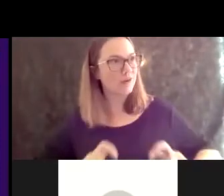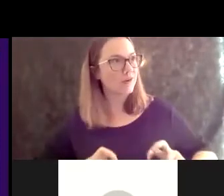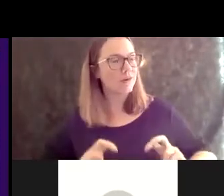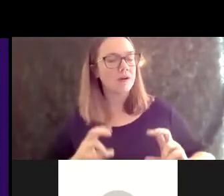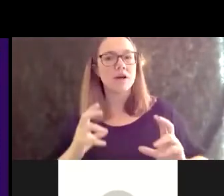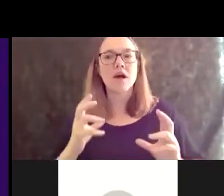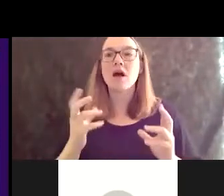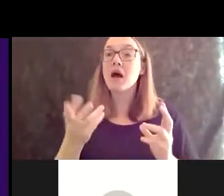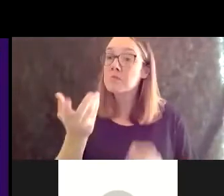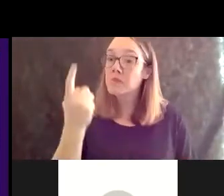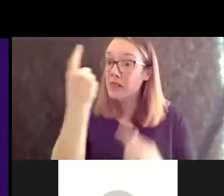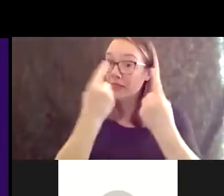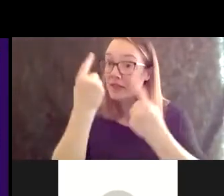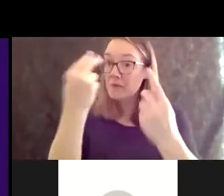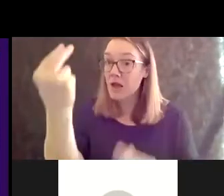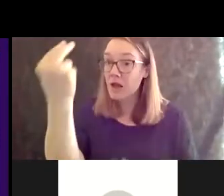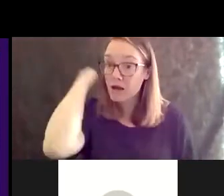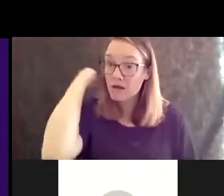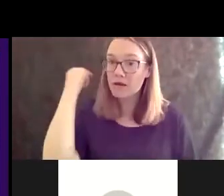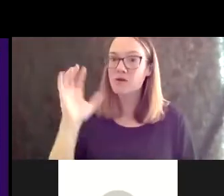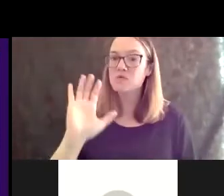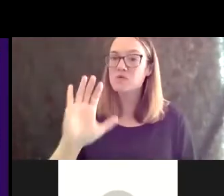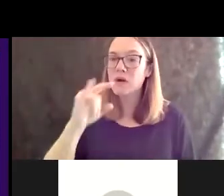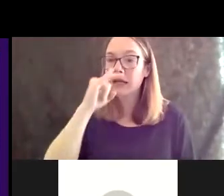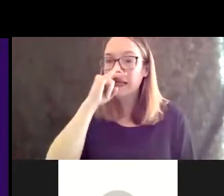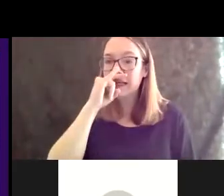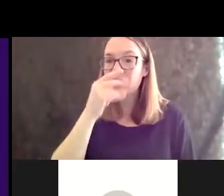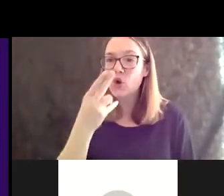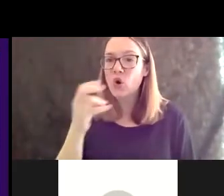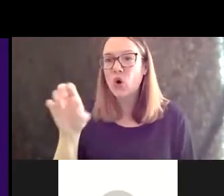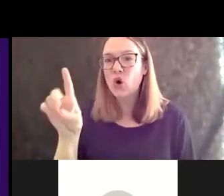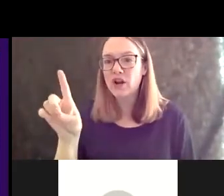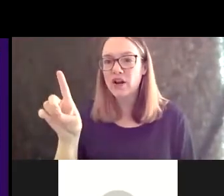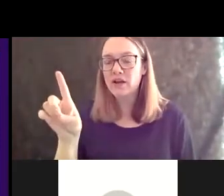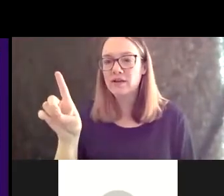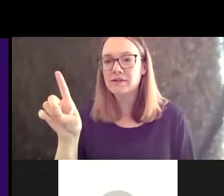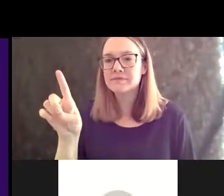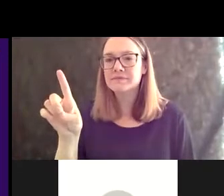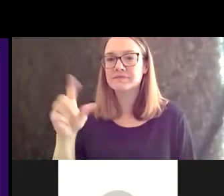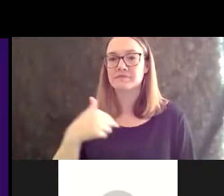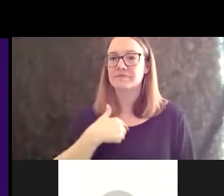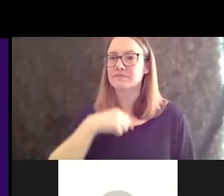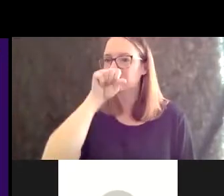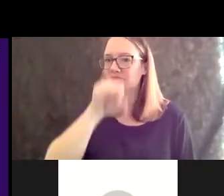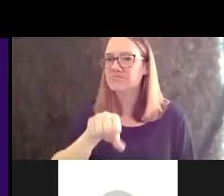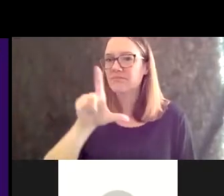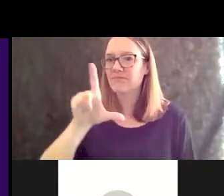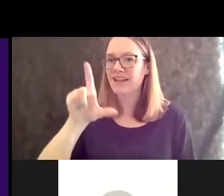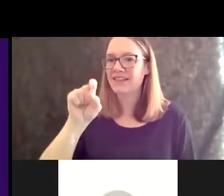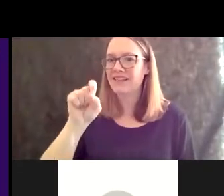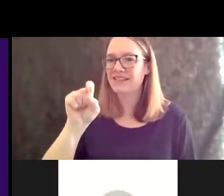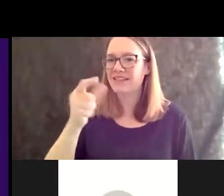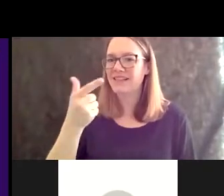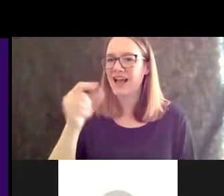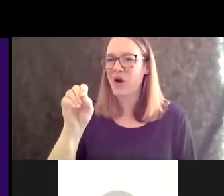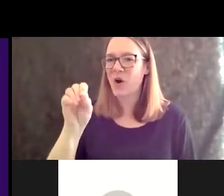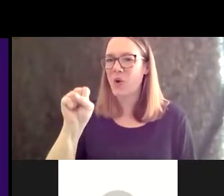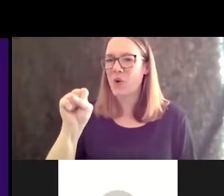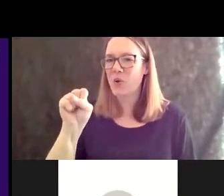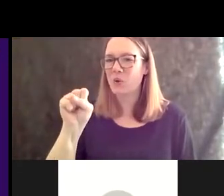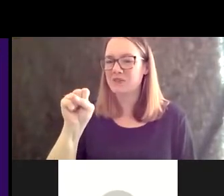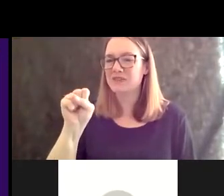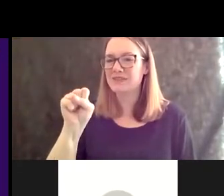joy as a child and how can you incorporate it now? I personally loved Legos, and I think it's because I